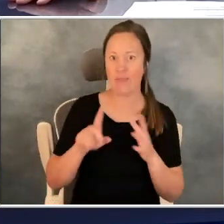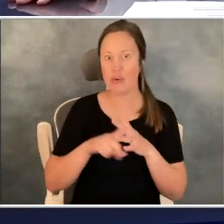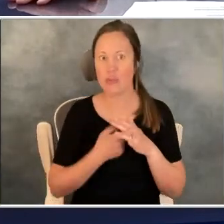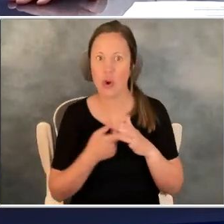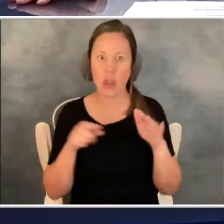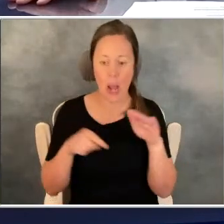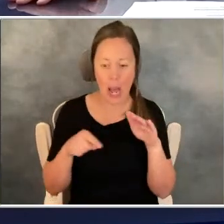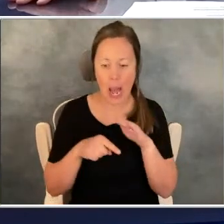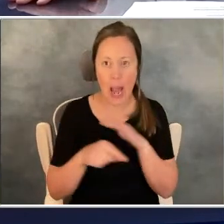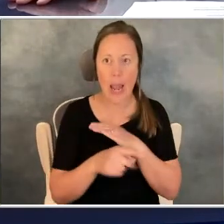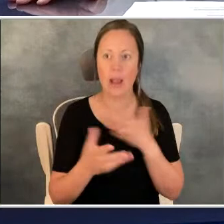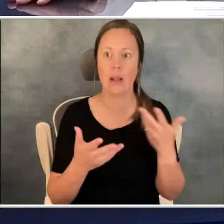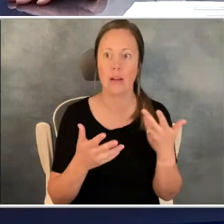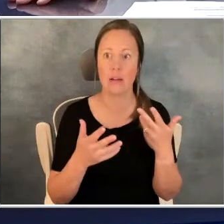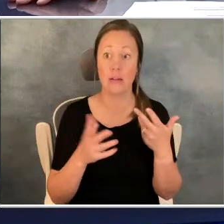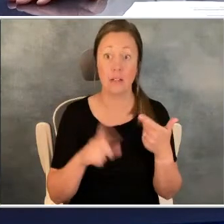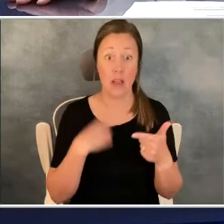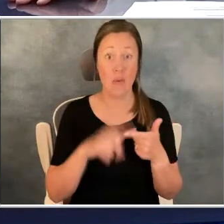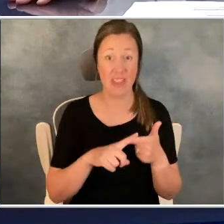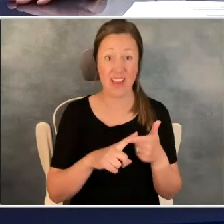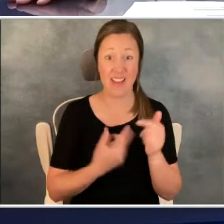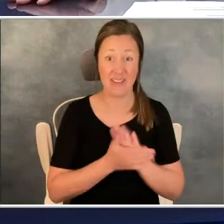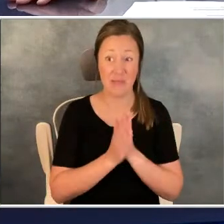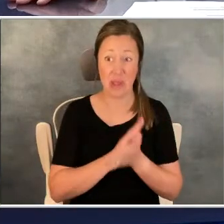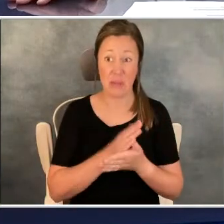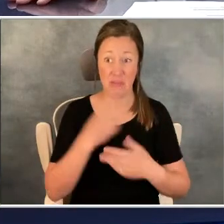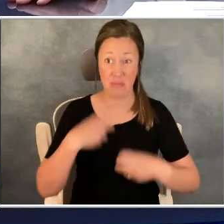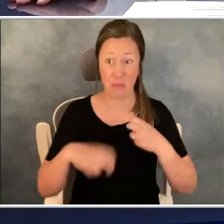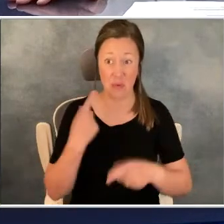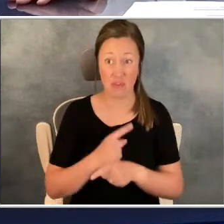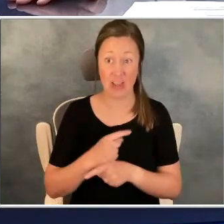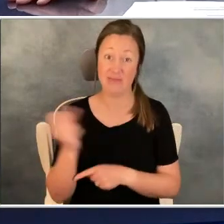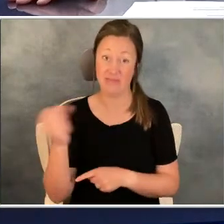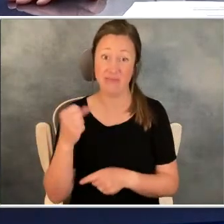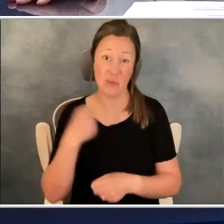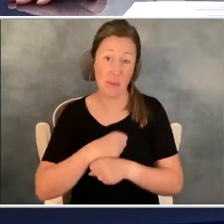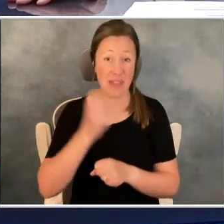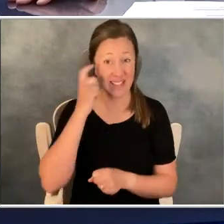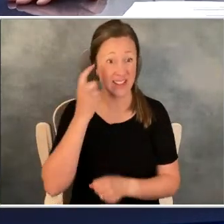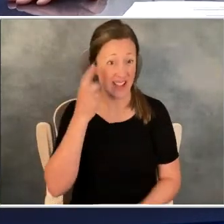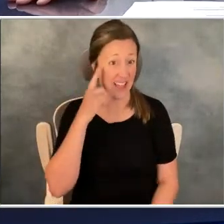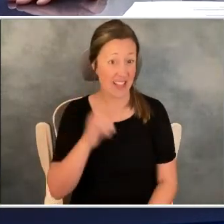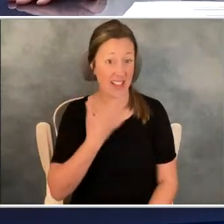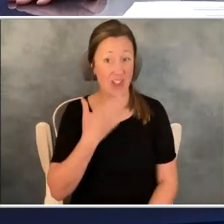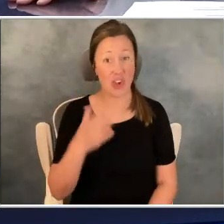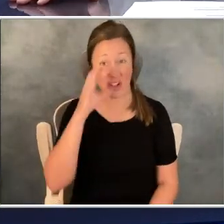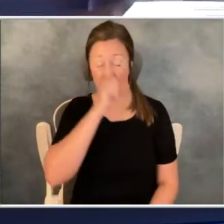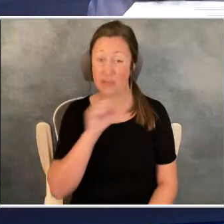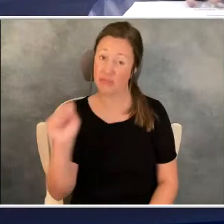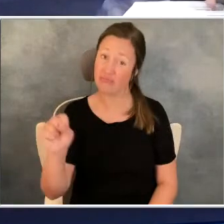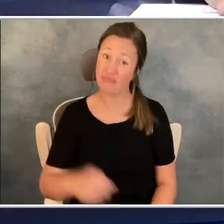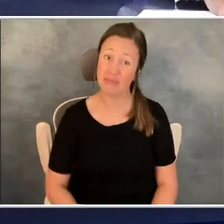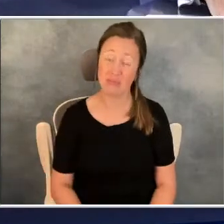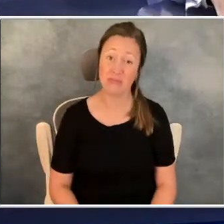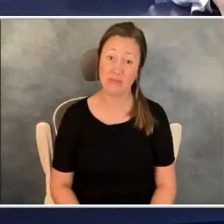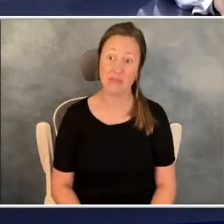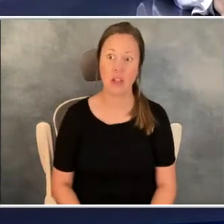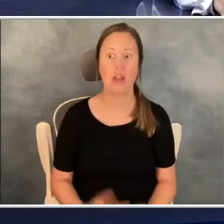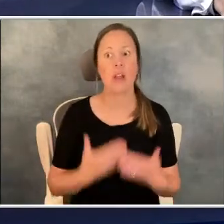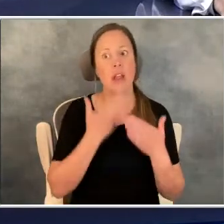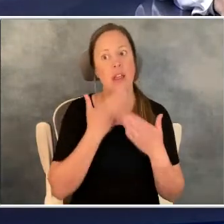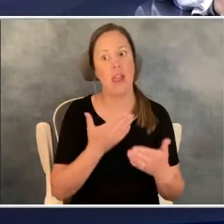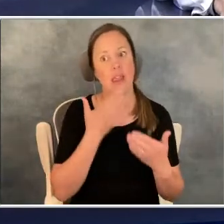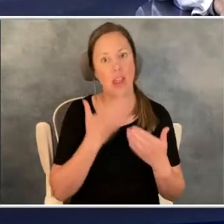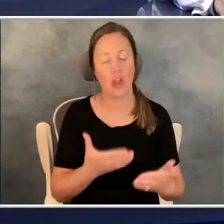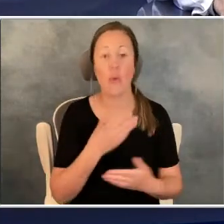That makes sense. Yeah. I think that's a logical conclusion. All right. Well, thank you, and we'll talk